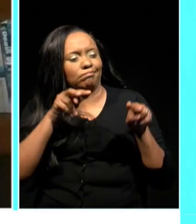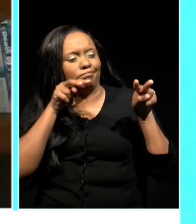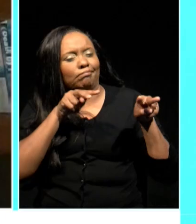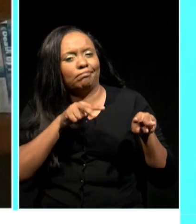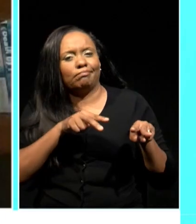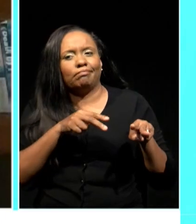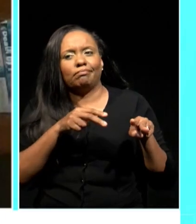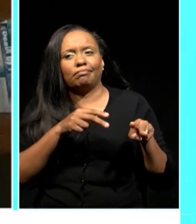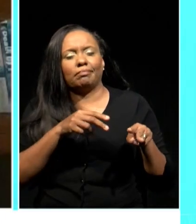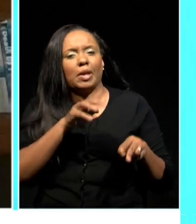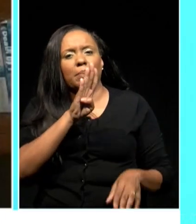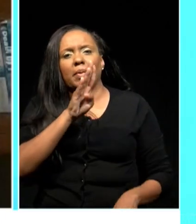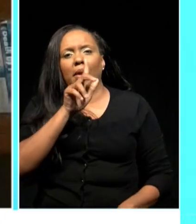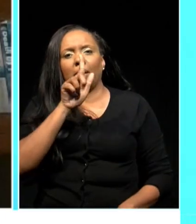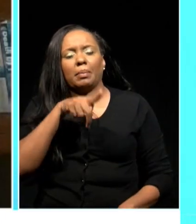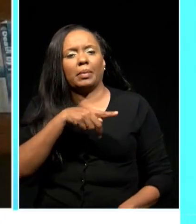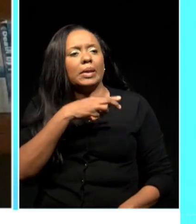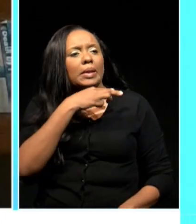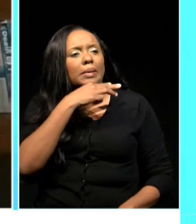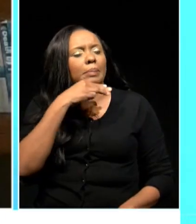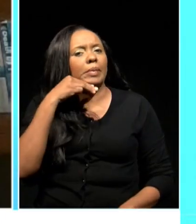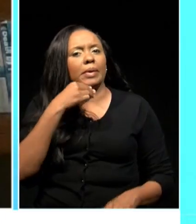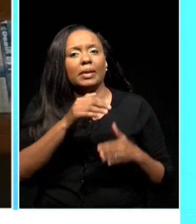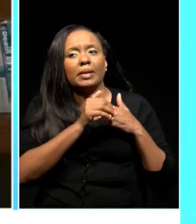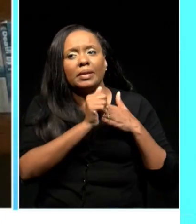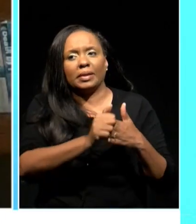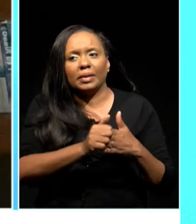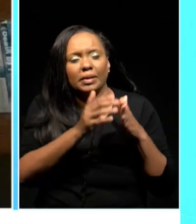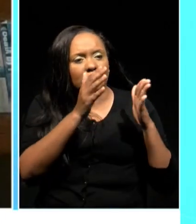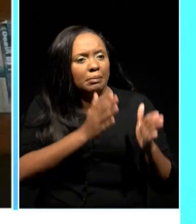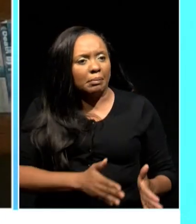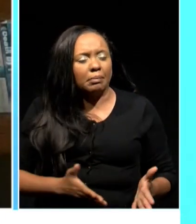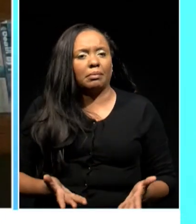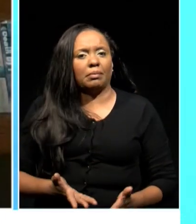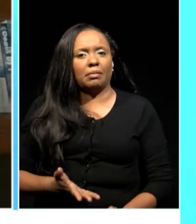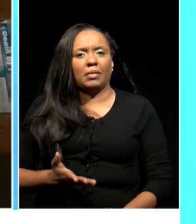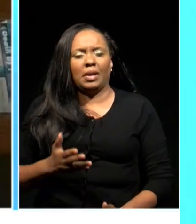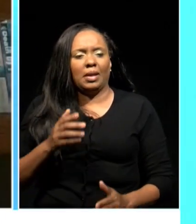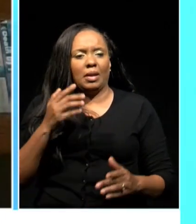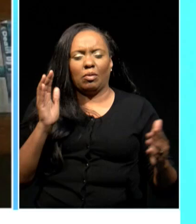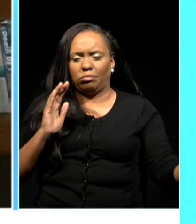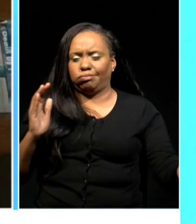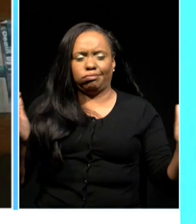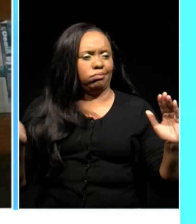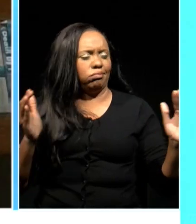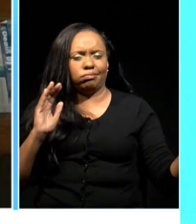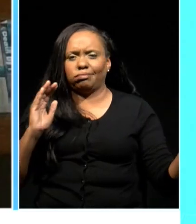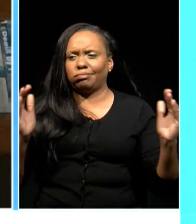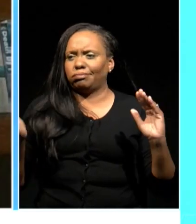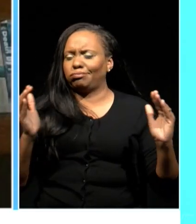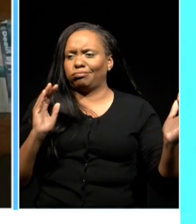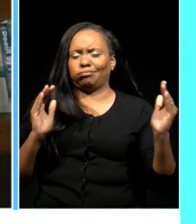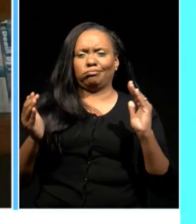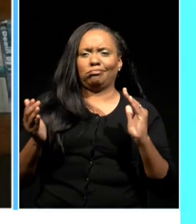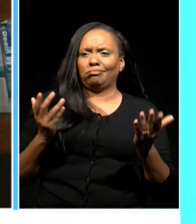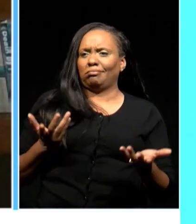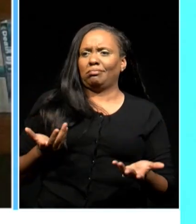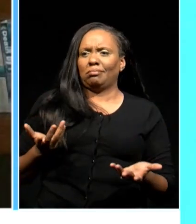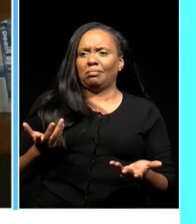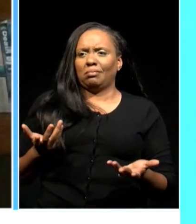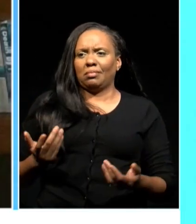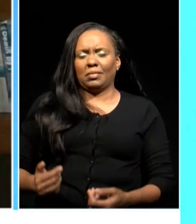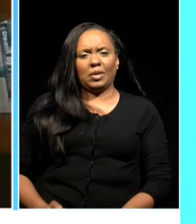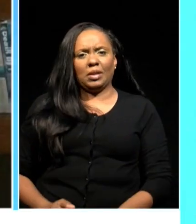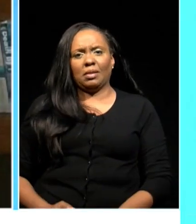sorry, I always apologize for saying so. I kind of buy into Plato's argument about leadership. It is a rare thing. You can't teach it in a